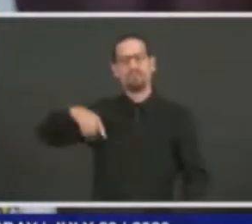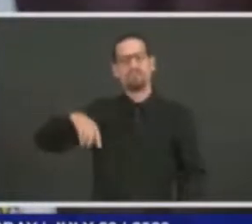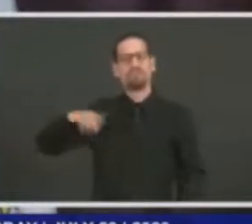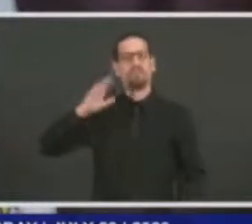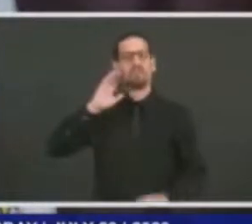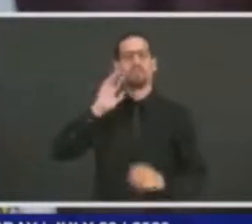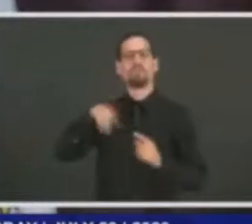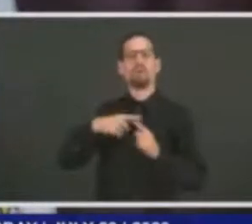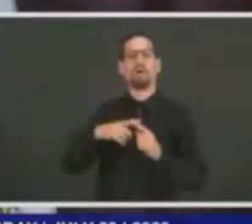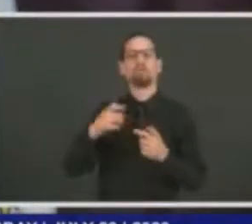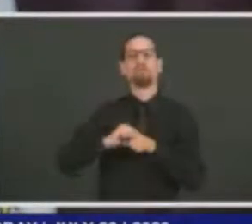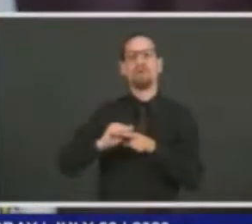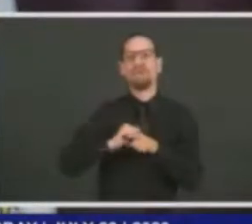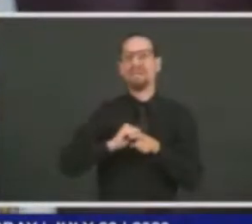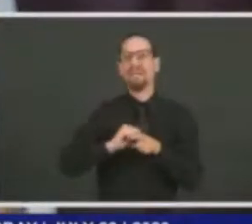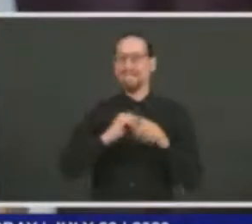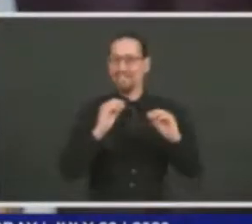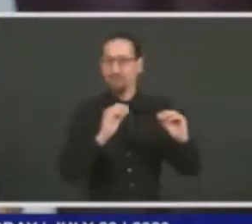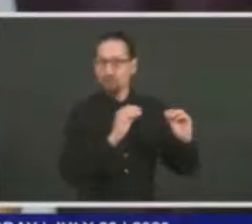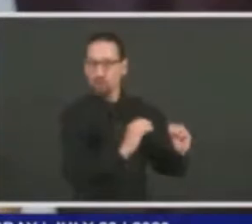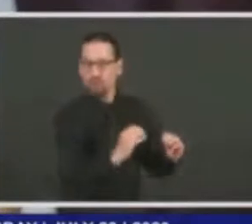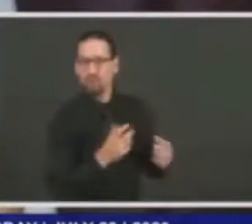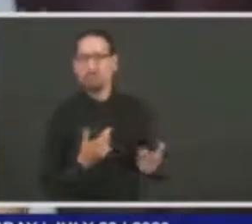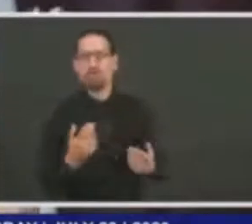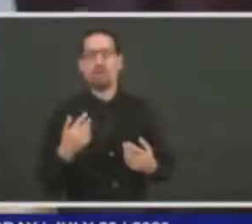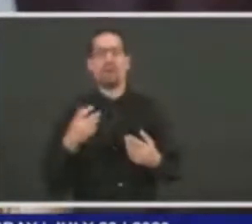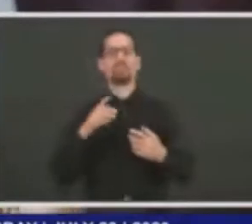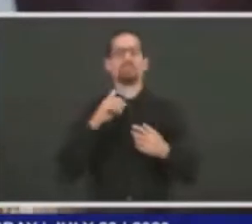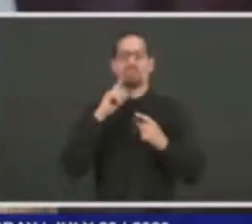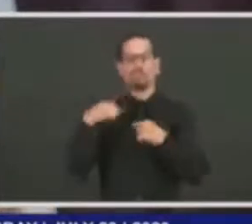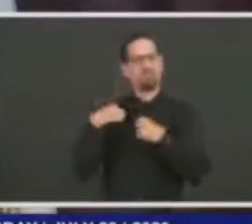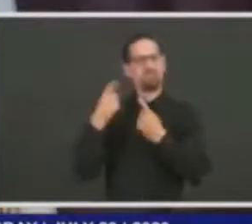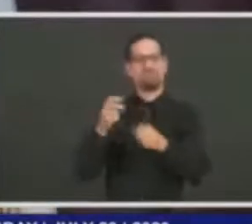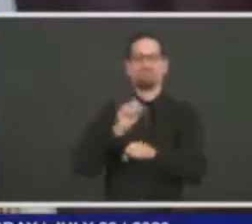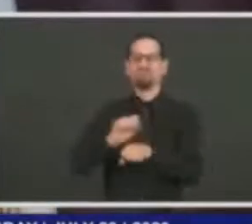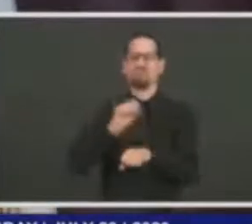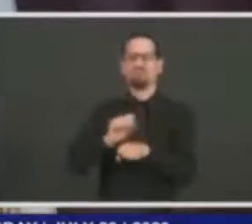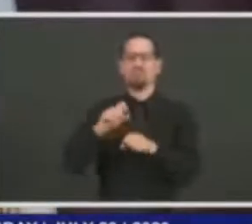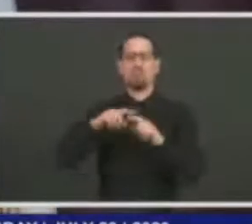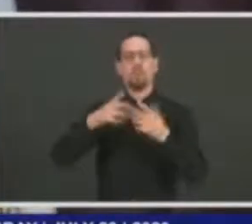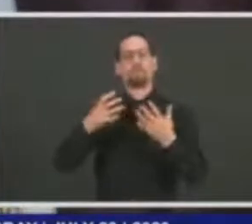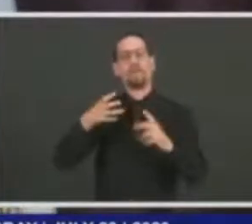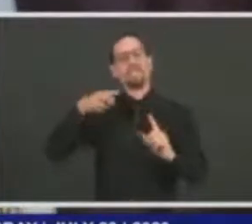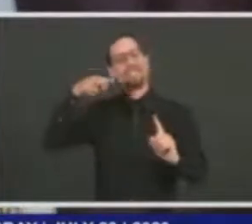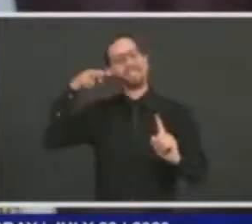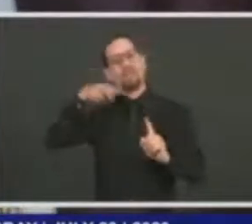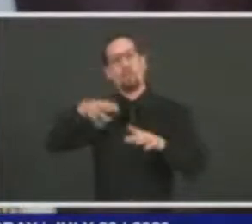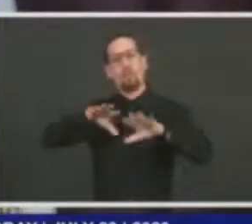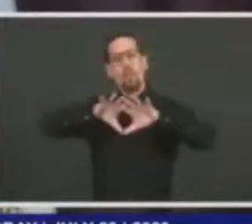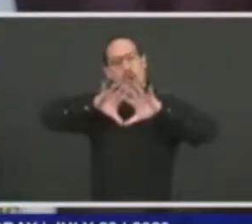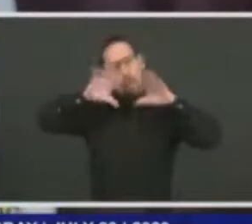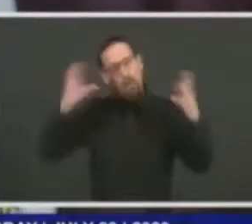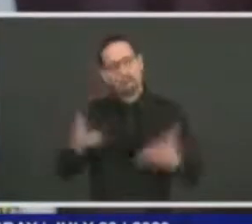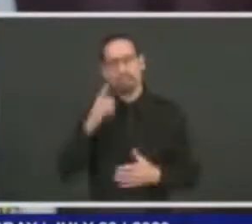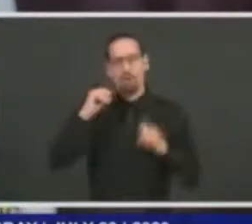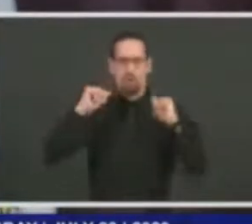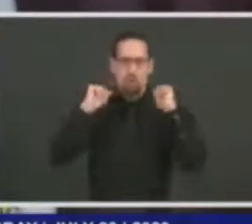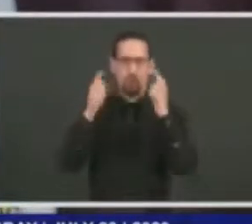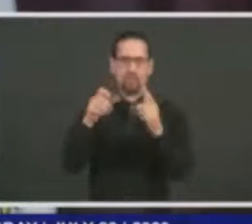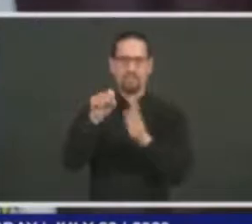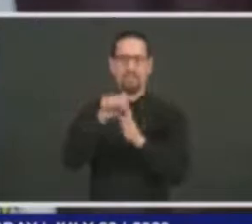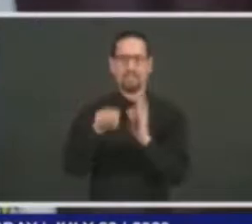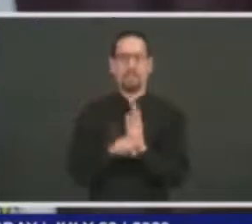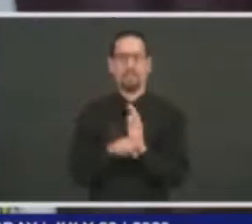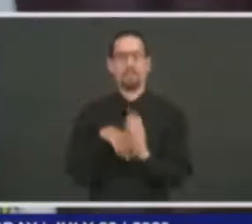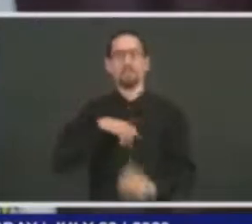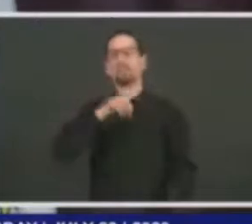state has been tackling this is that we have been tackling it as a whole state. So all the agencies are working